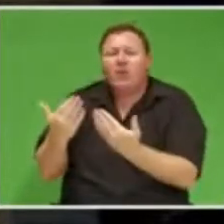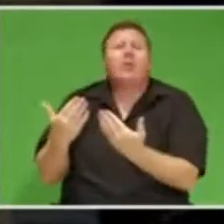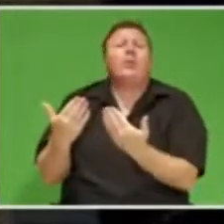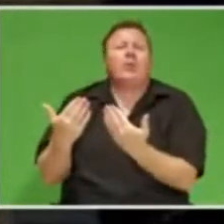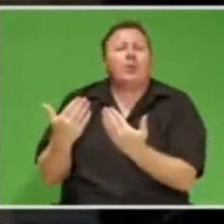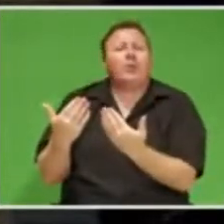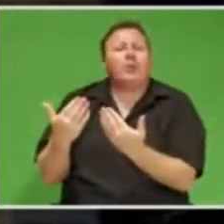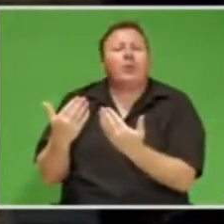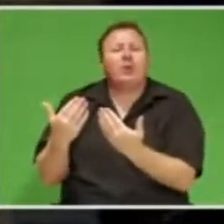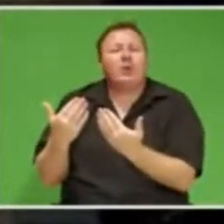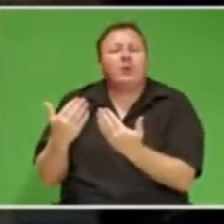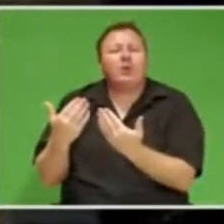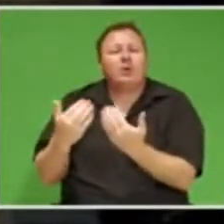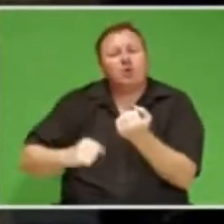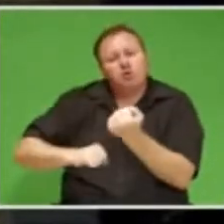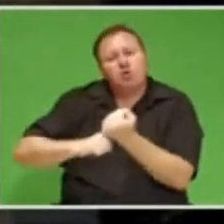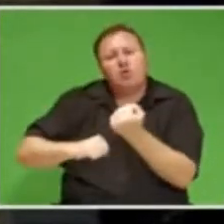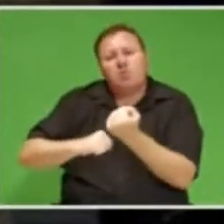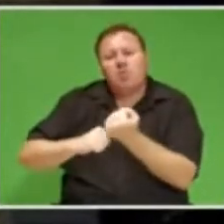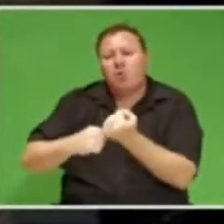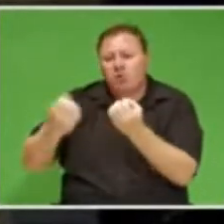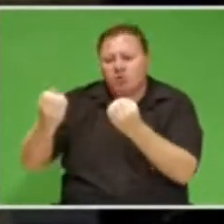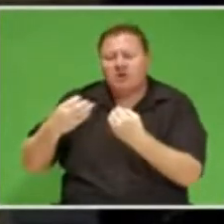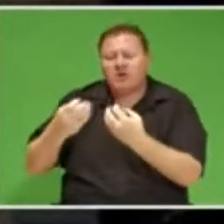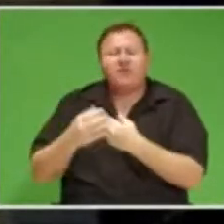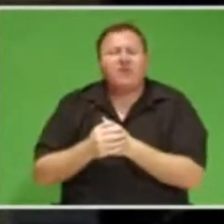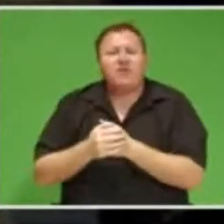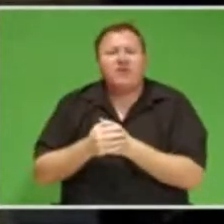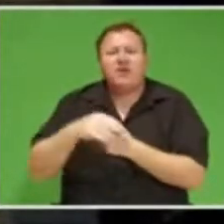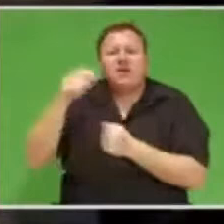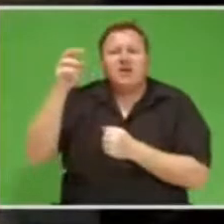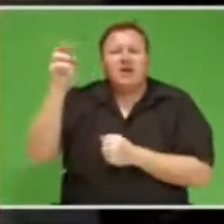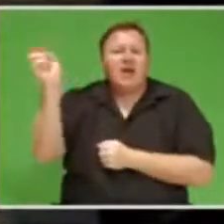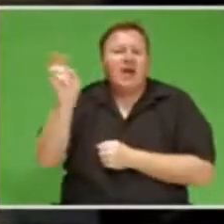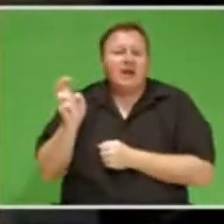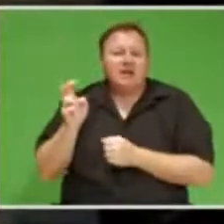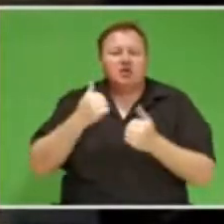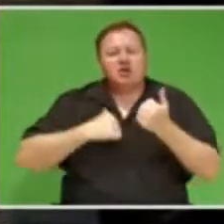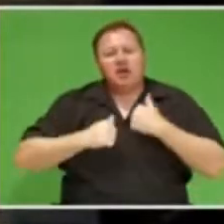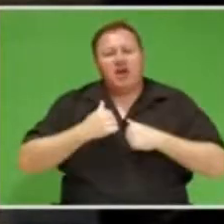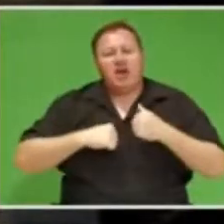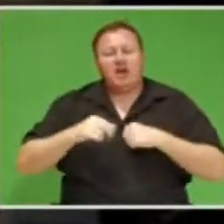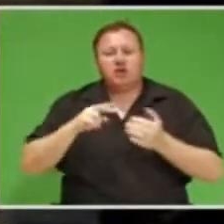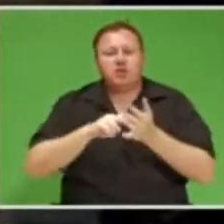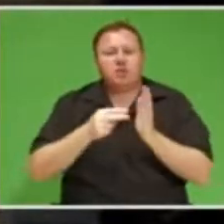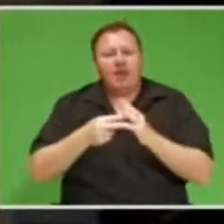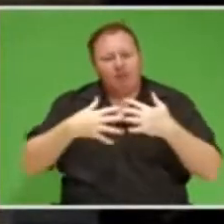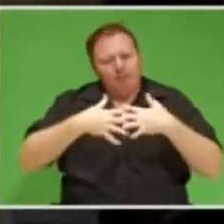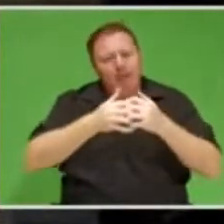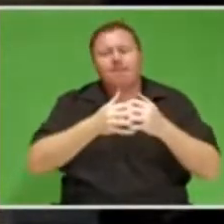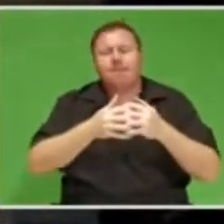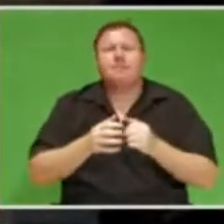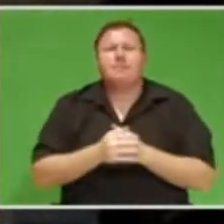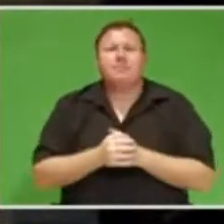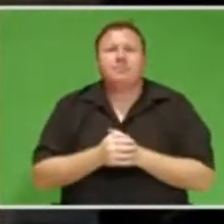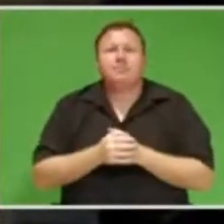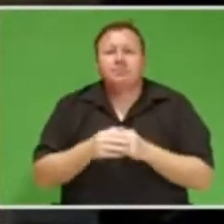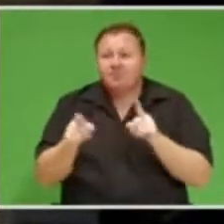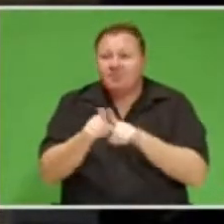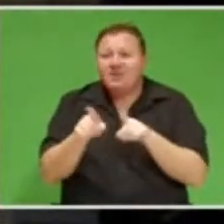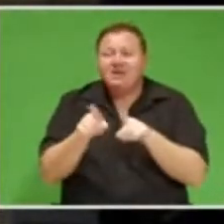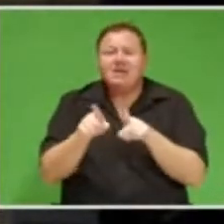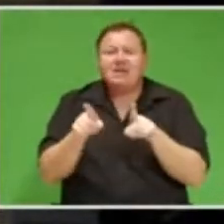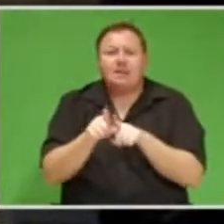to implement the Energy Action Plan in the spirit of social compacting. Similarly, we